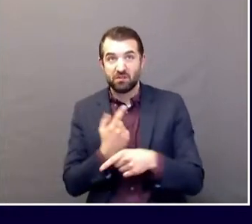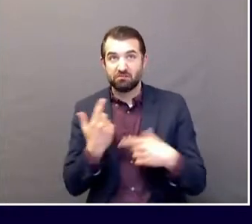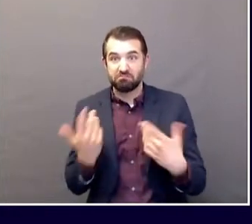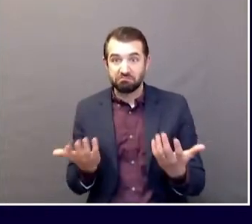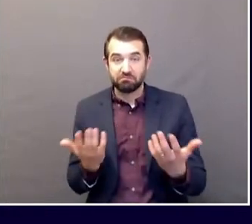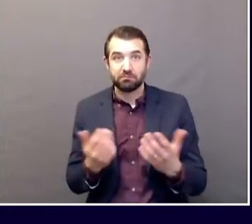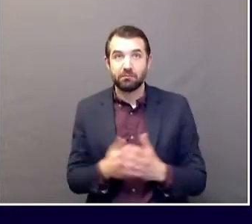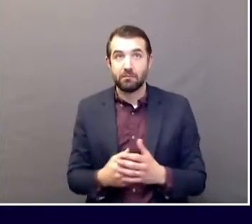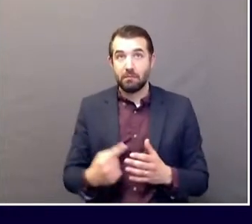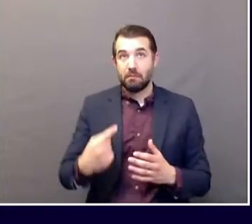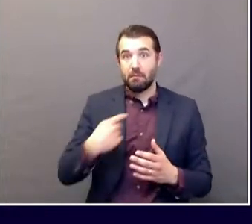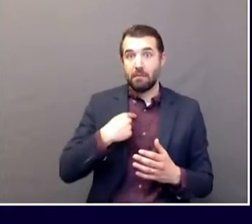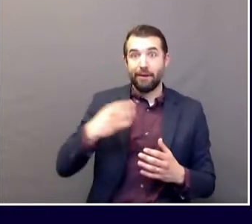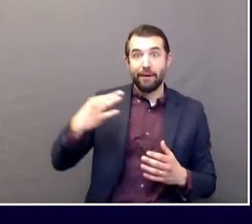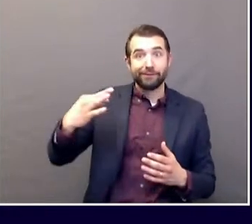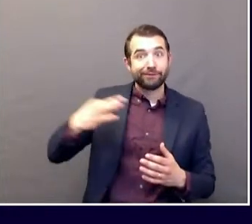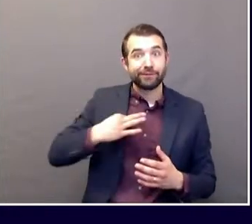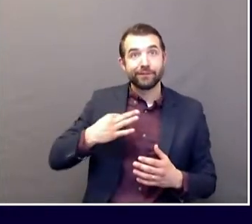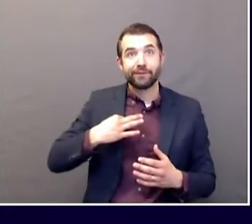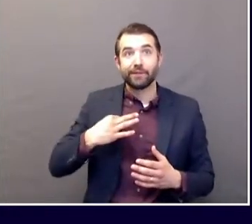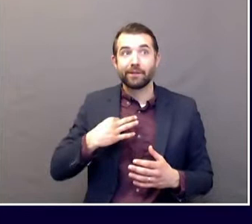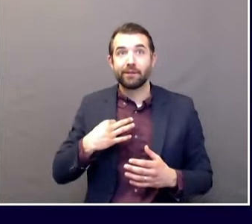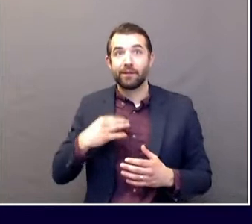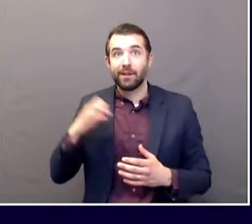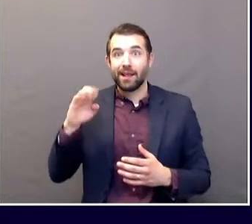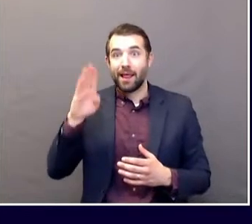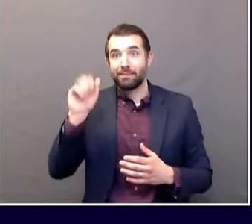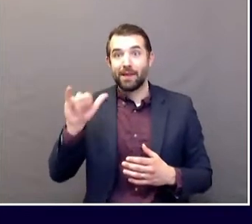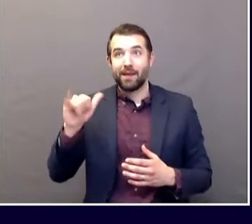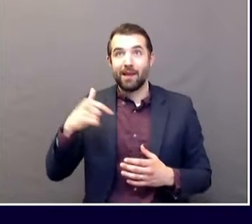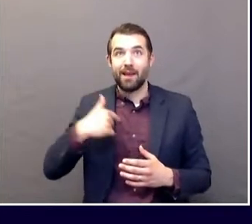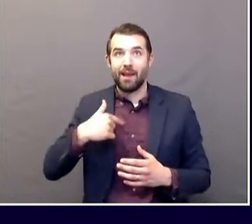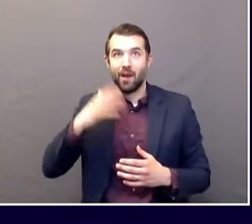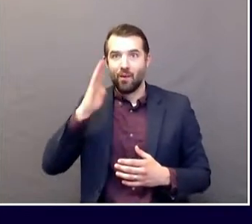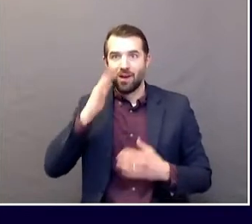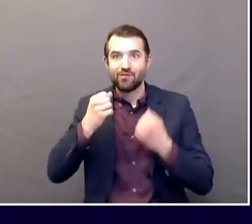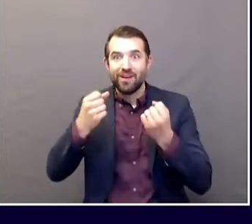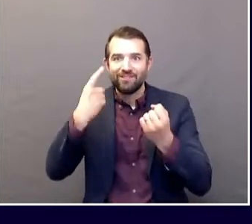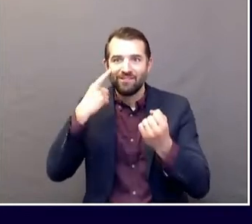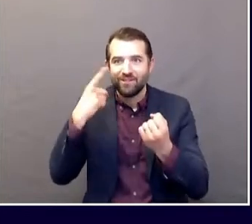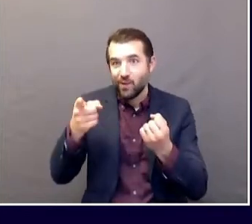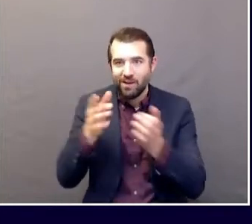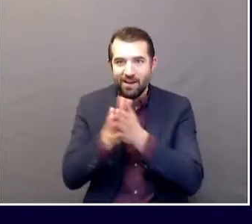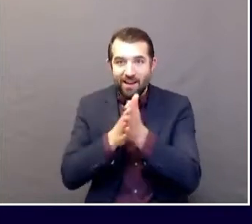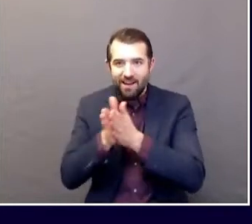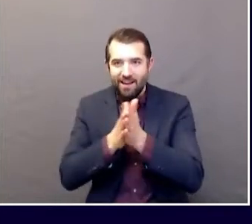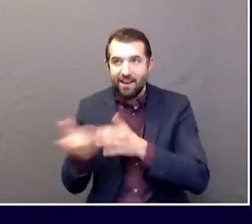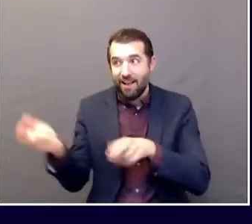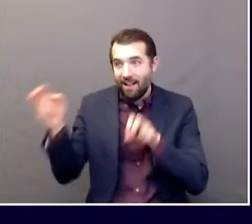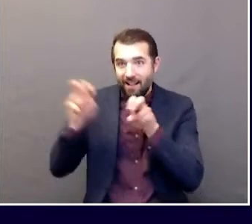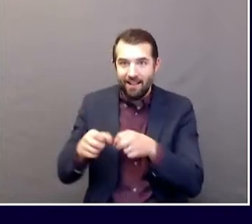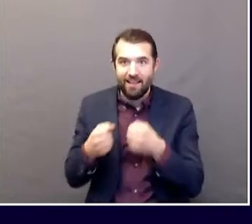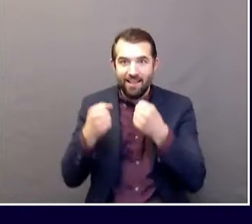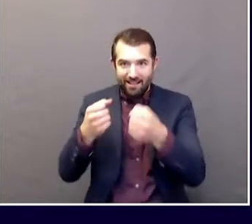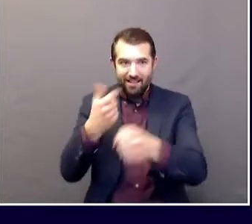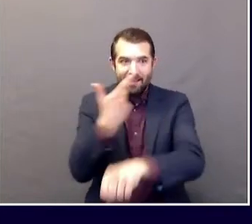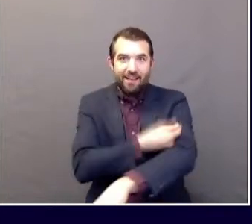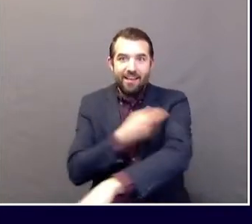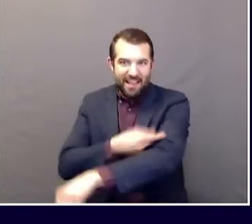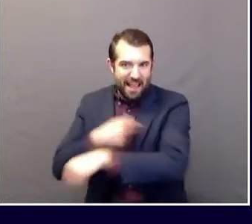with, whether there could be some sort of potential financial inducements that go on, which would be inappropriate. So I